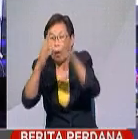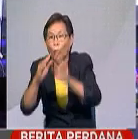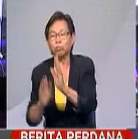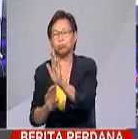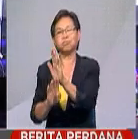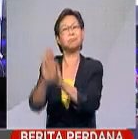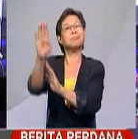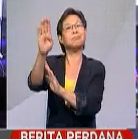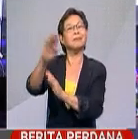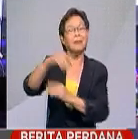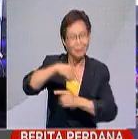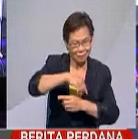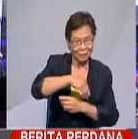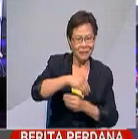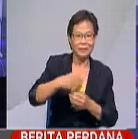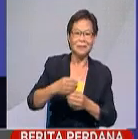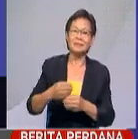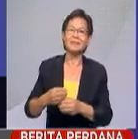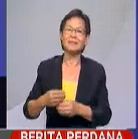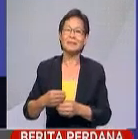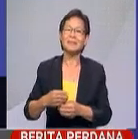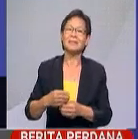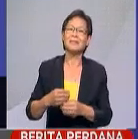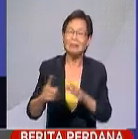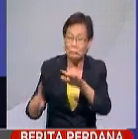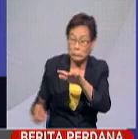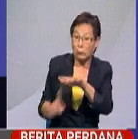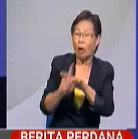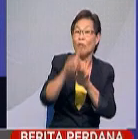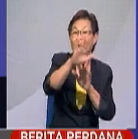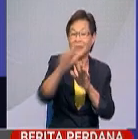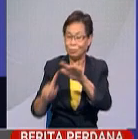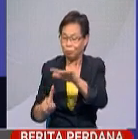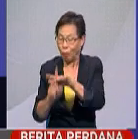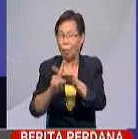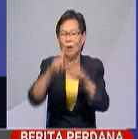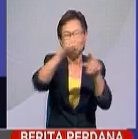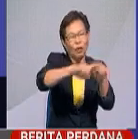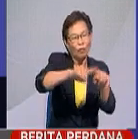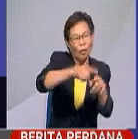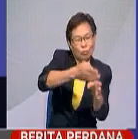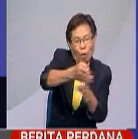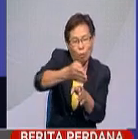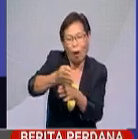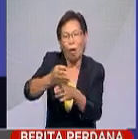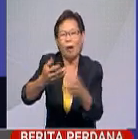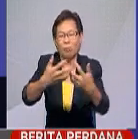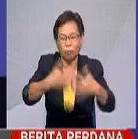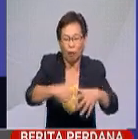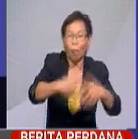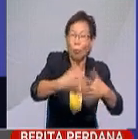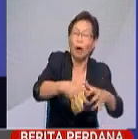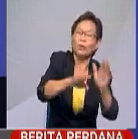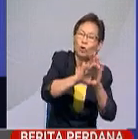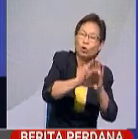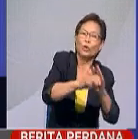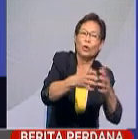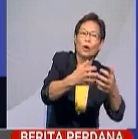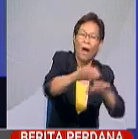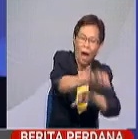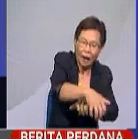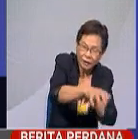The convergence of 5G and different industrial sectors such as agriculture,